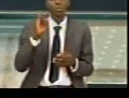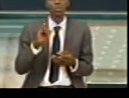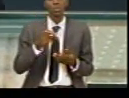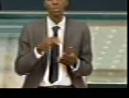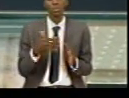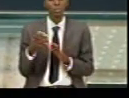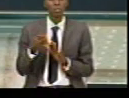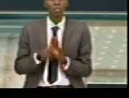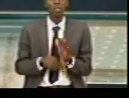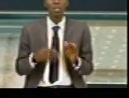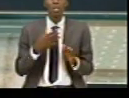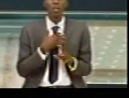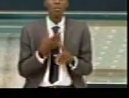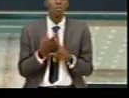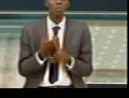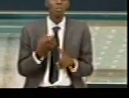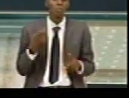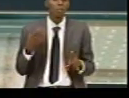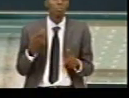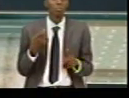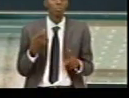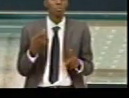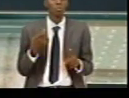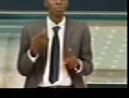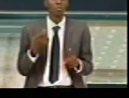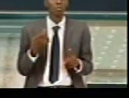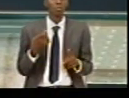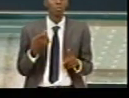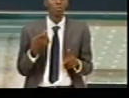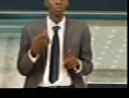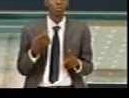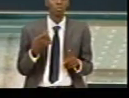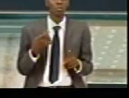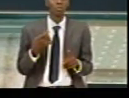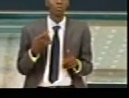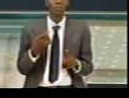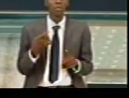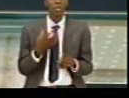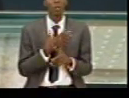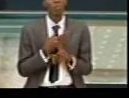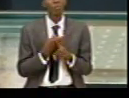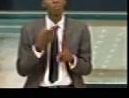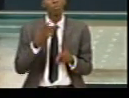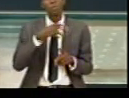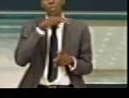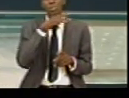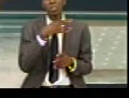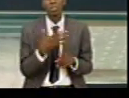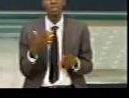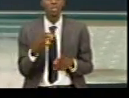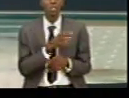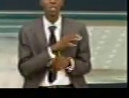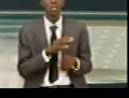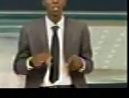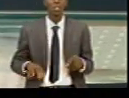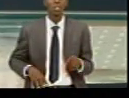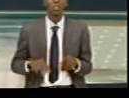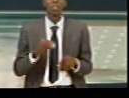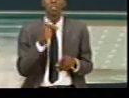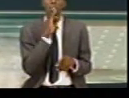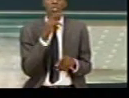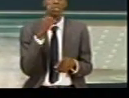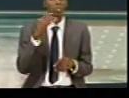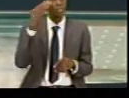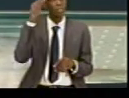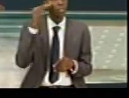and from degradation and defilement and pollution. Christ is the head of